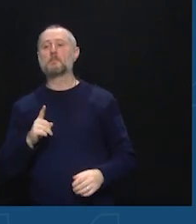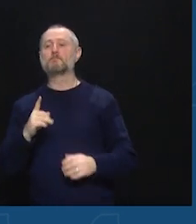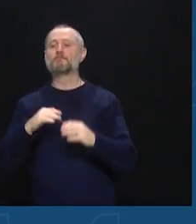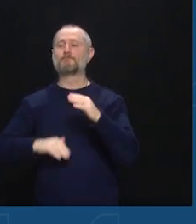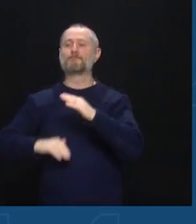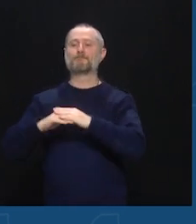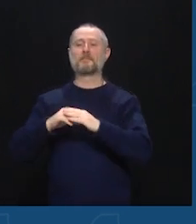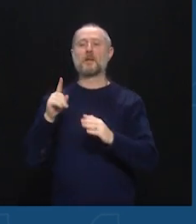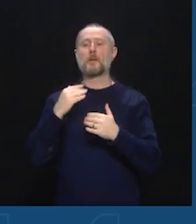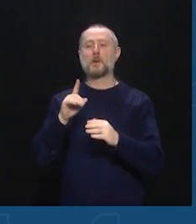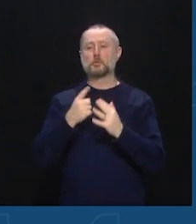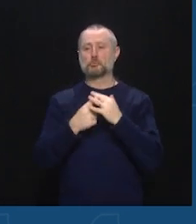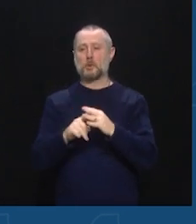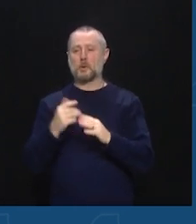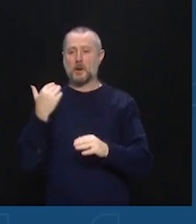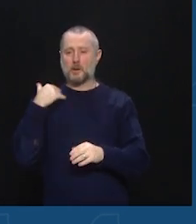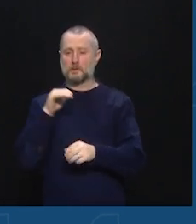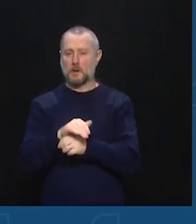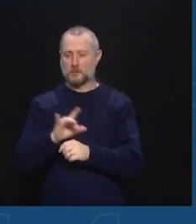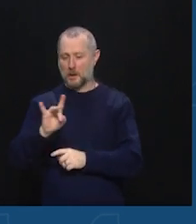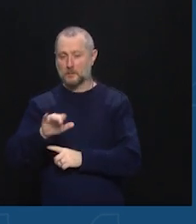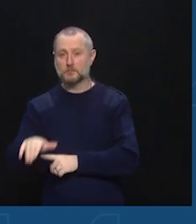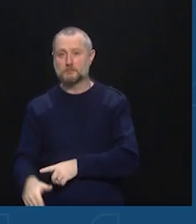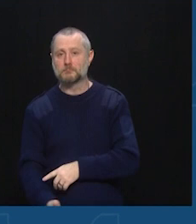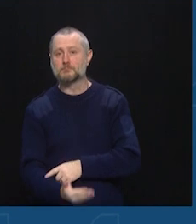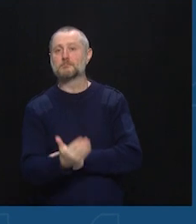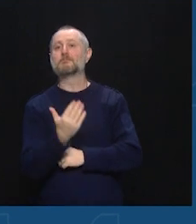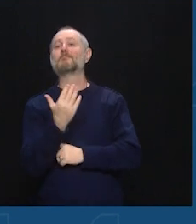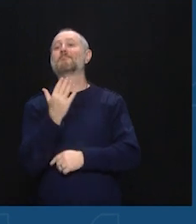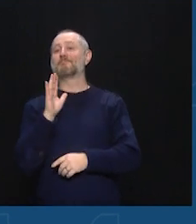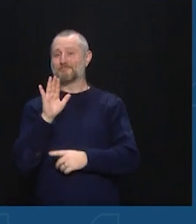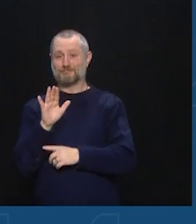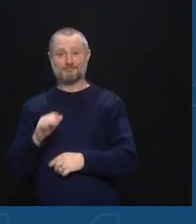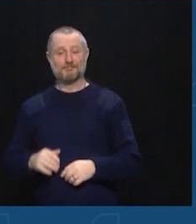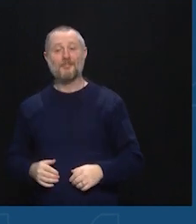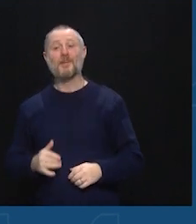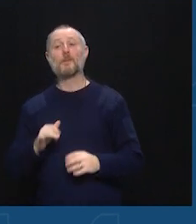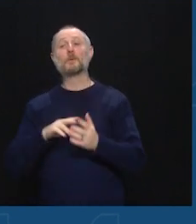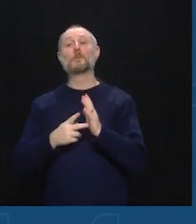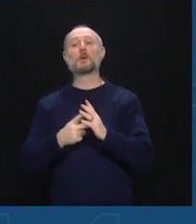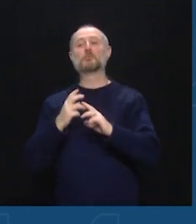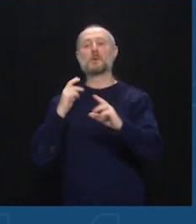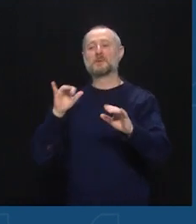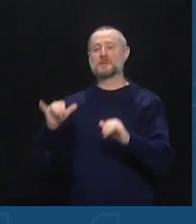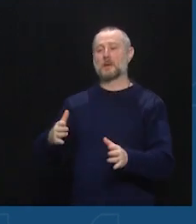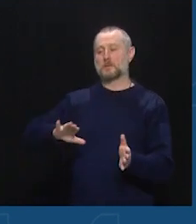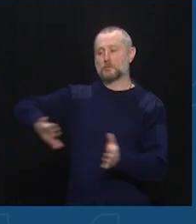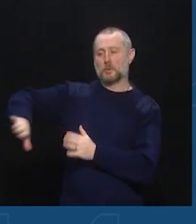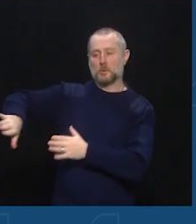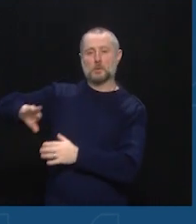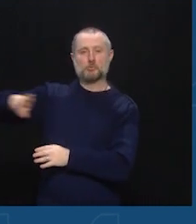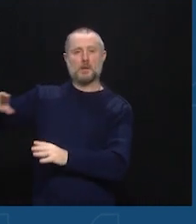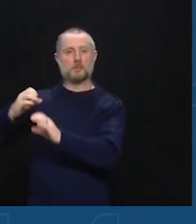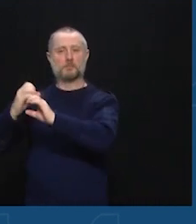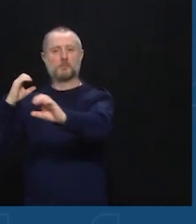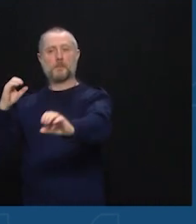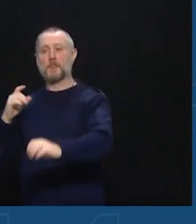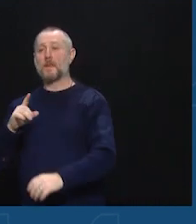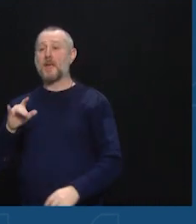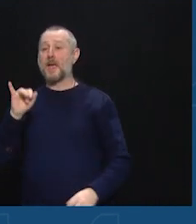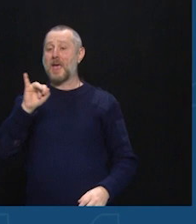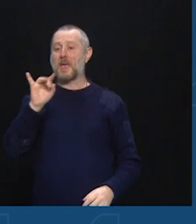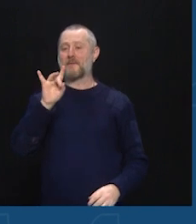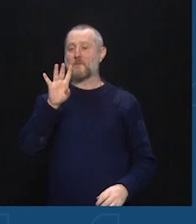started last night about 8 o'clock. So, right lane restrictions for trucks on I-84 from the Connecticut to Pennsylvania state